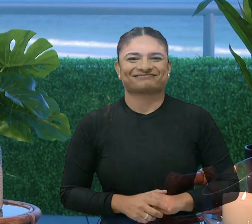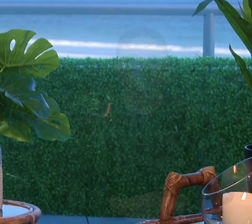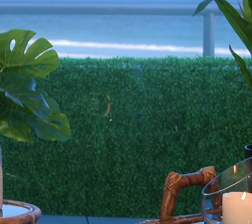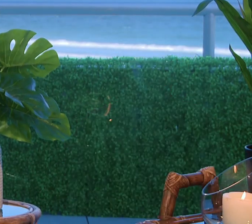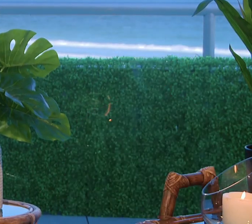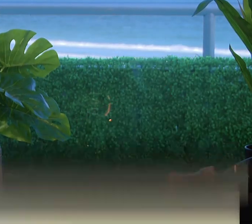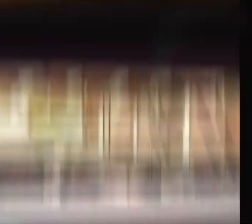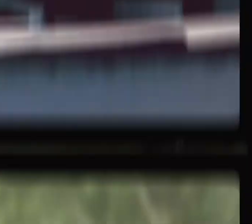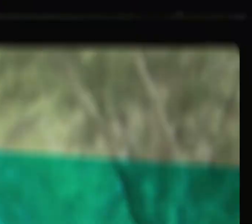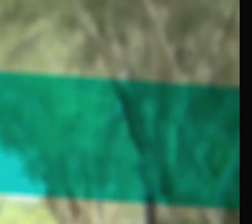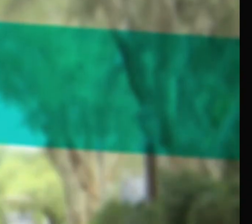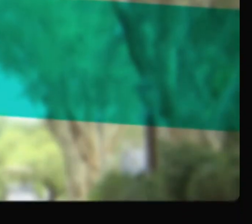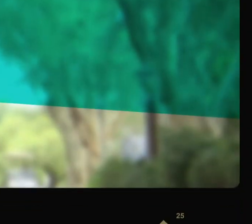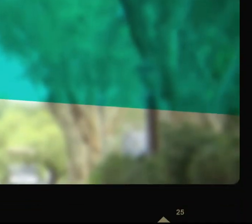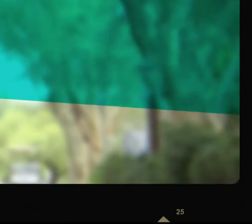You Belong. Goodbye.